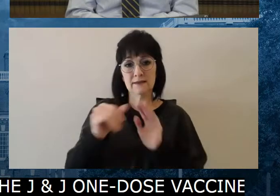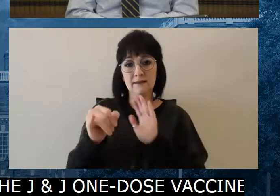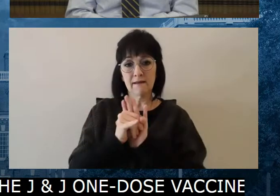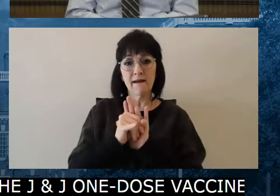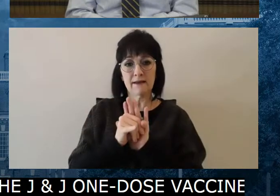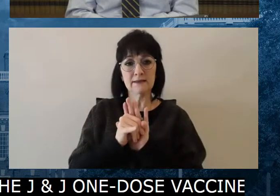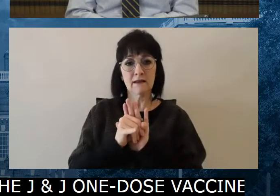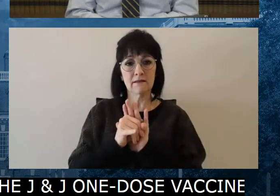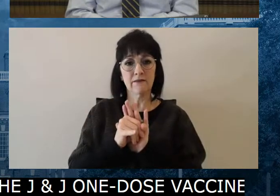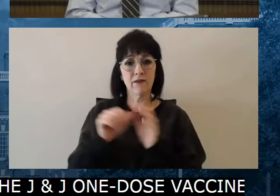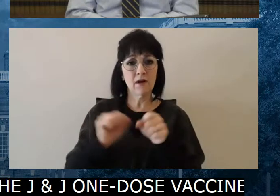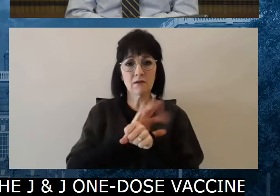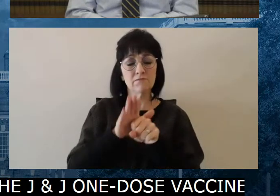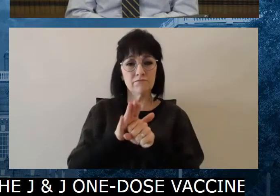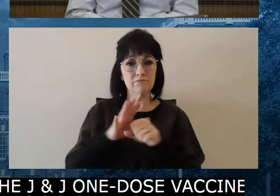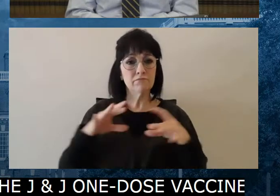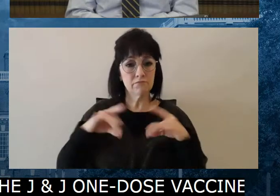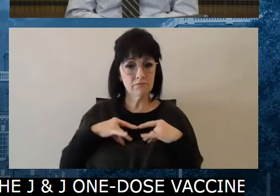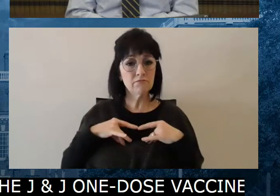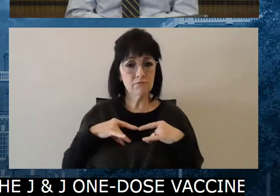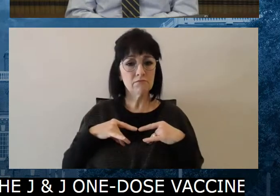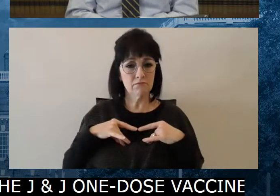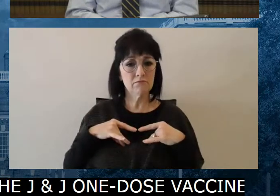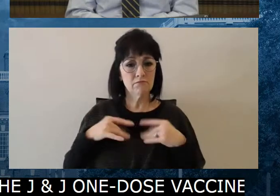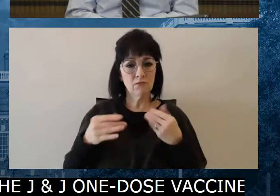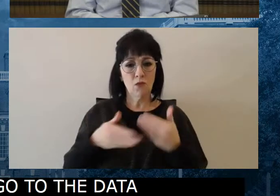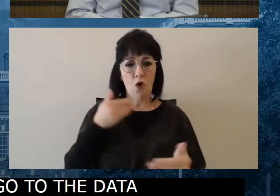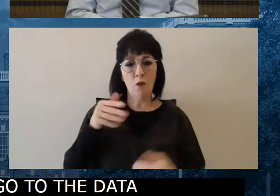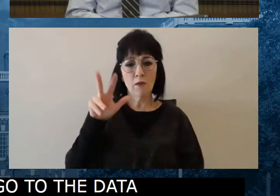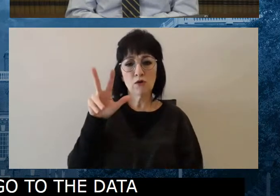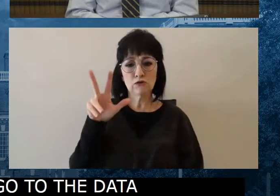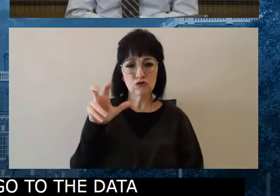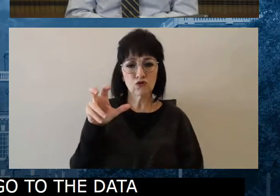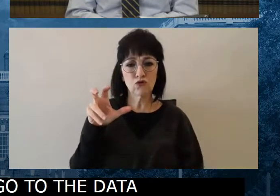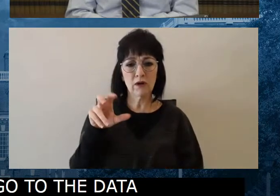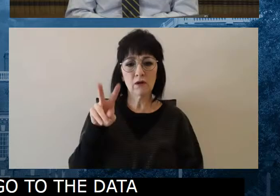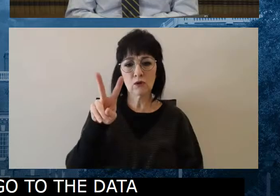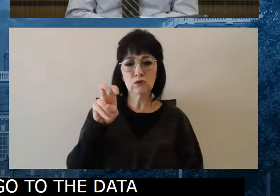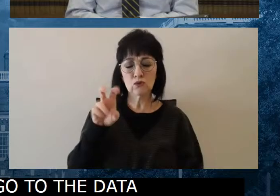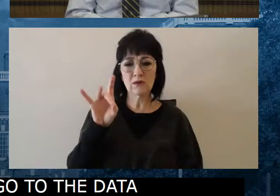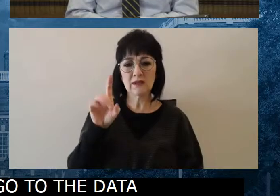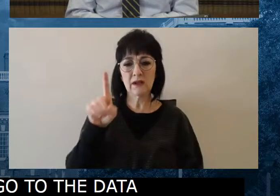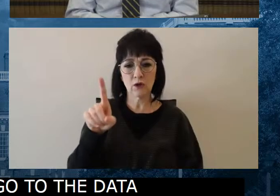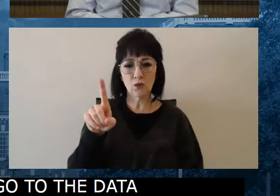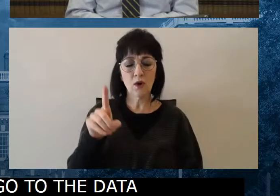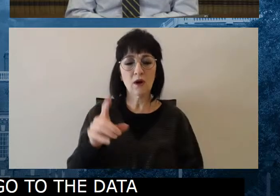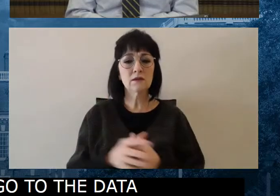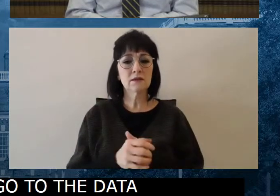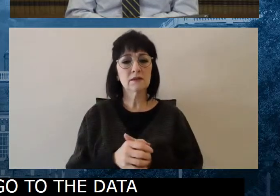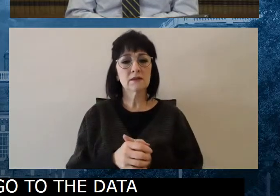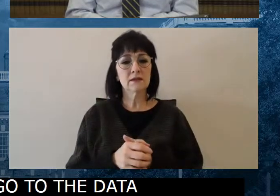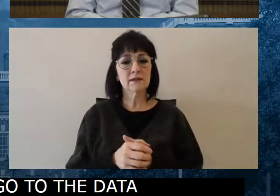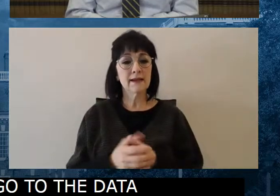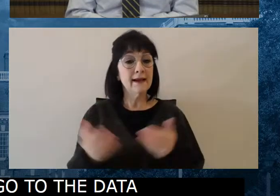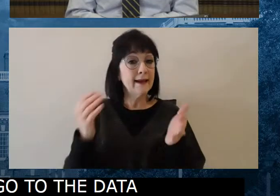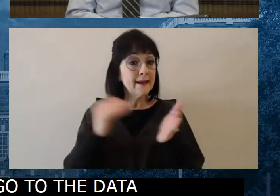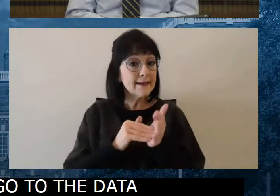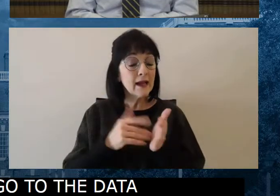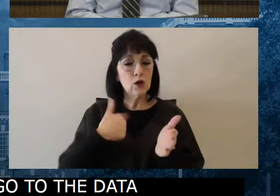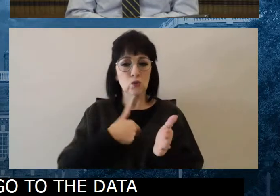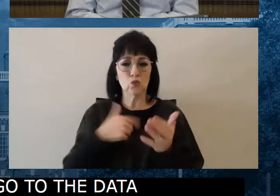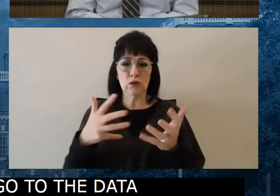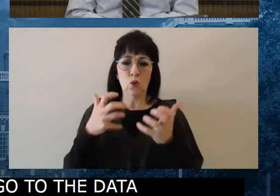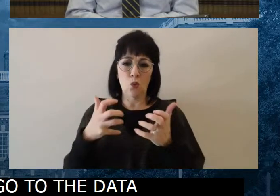still want to be much better than that. The percent positive of the test administered, again, under 5%, which